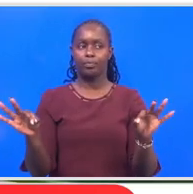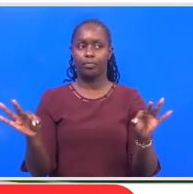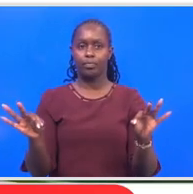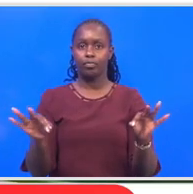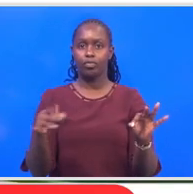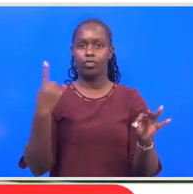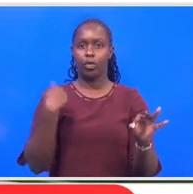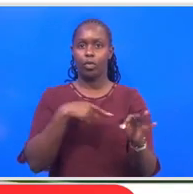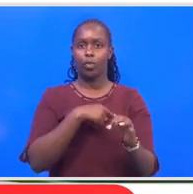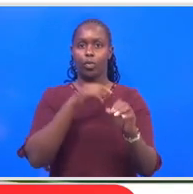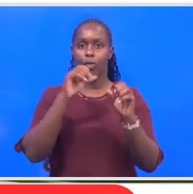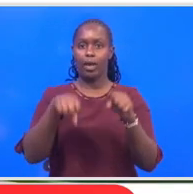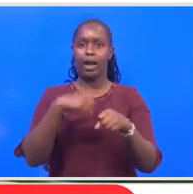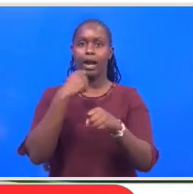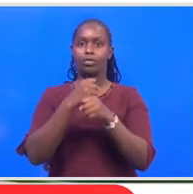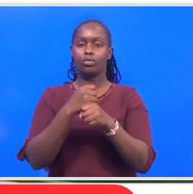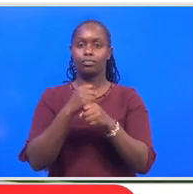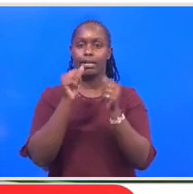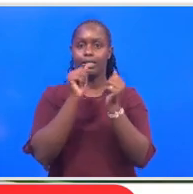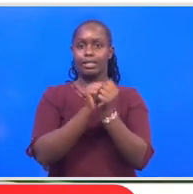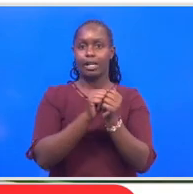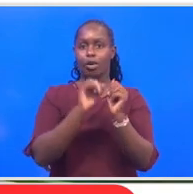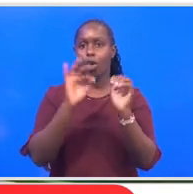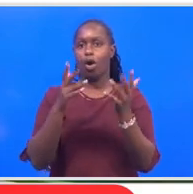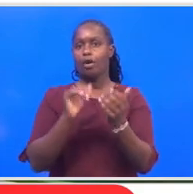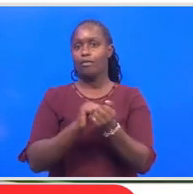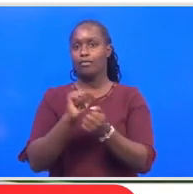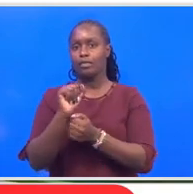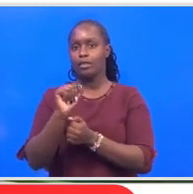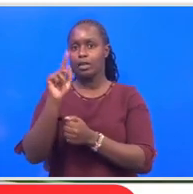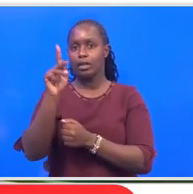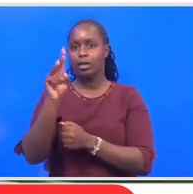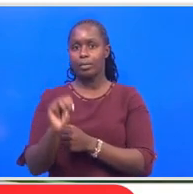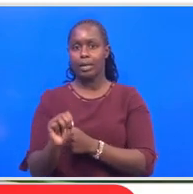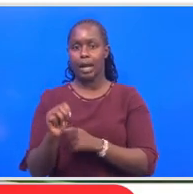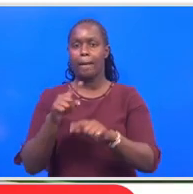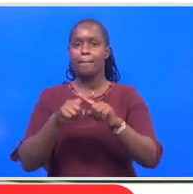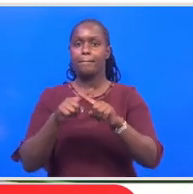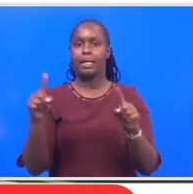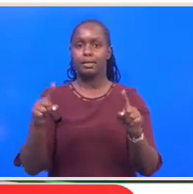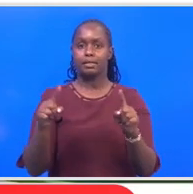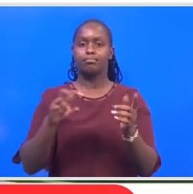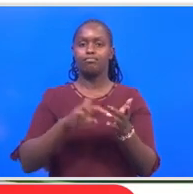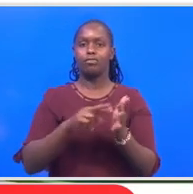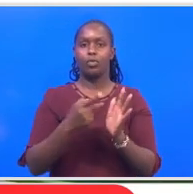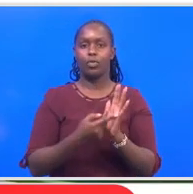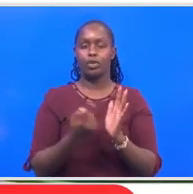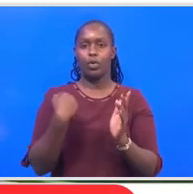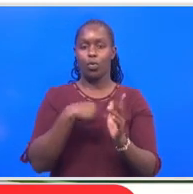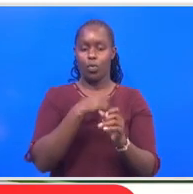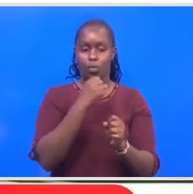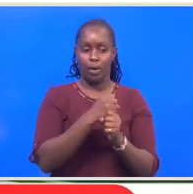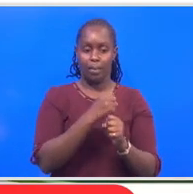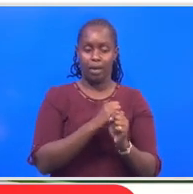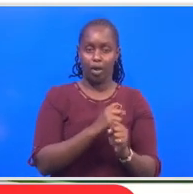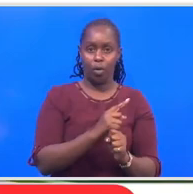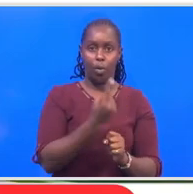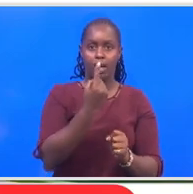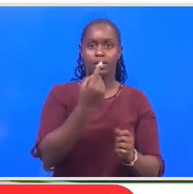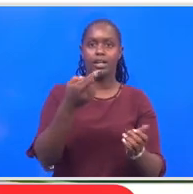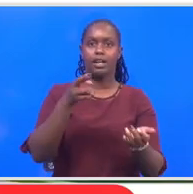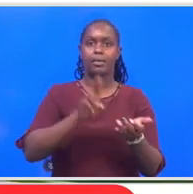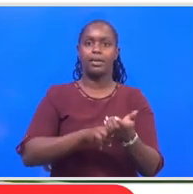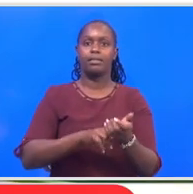we do even 10 kilometers or 15 kilometers, provided that we don't repeat it again. Kwa hivyo tumepeana